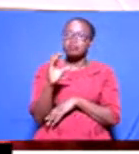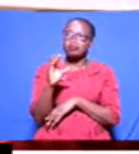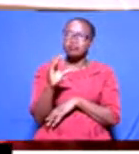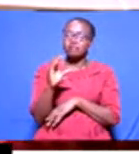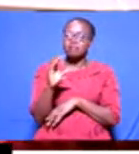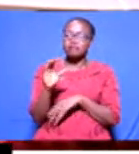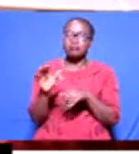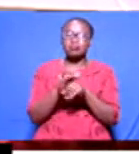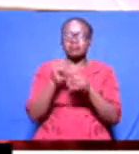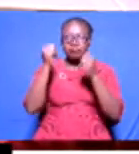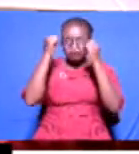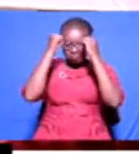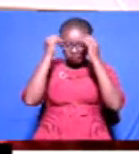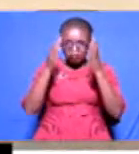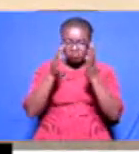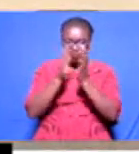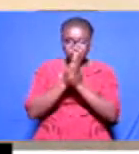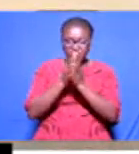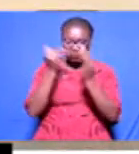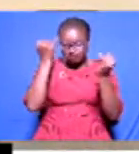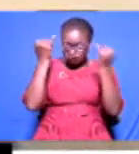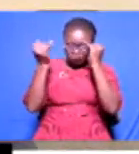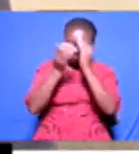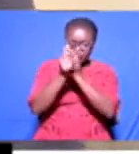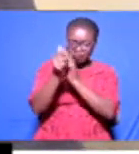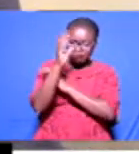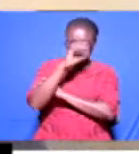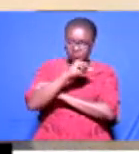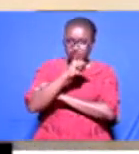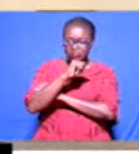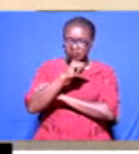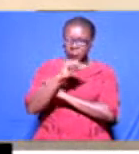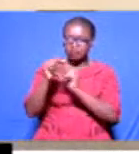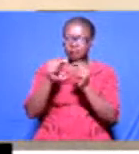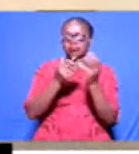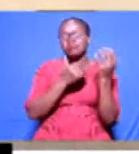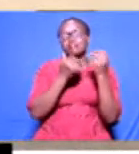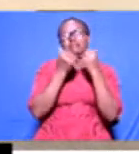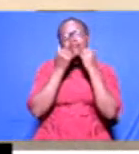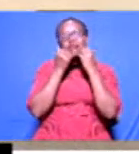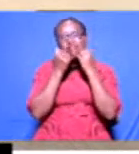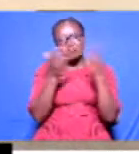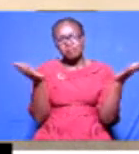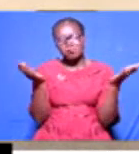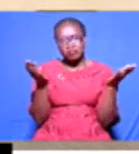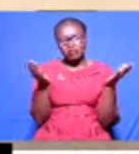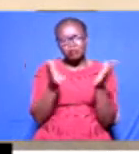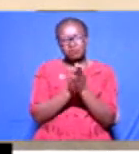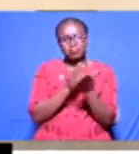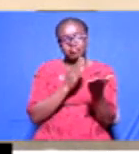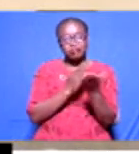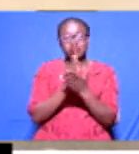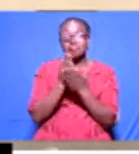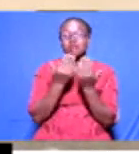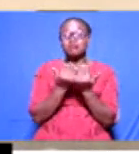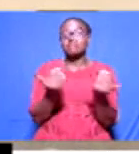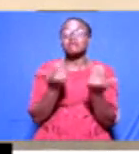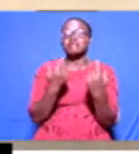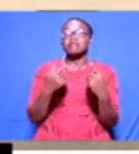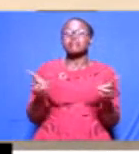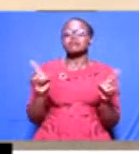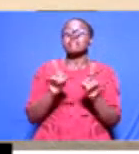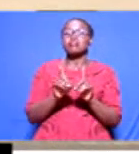likely not to take up innovative skills. There is a great sense of hopelessness and uncertainty with our children, parents and